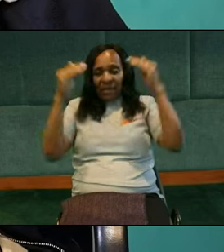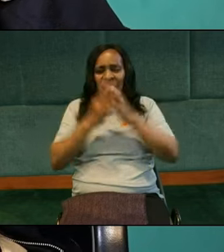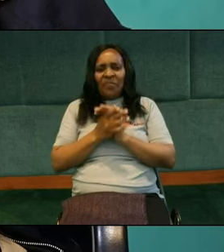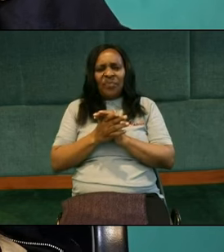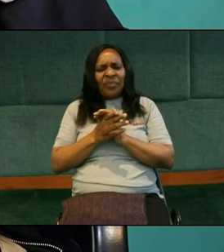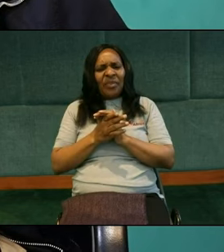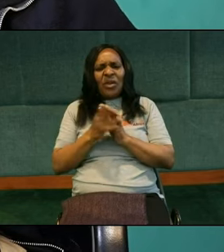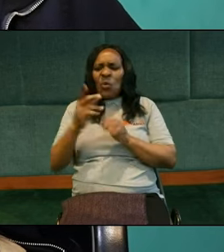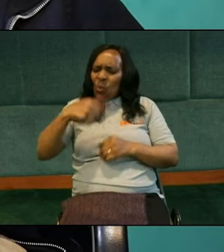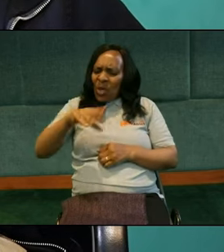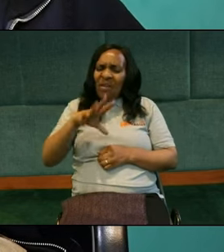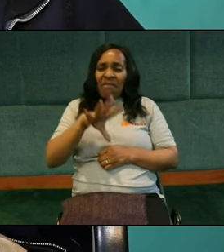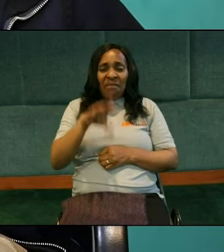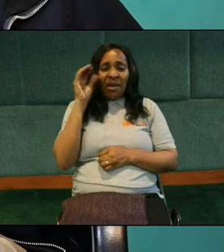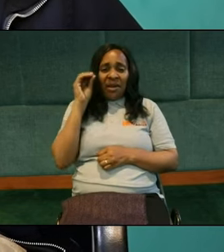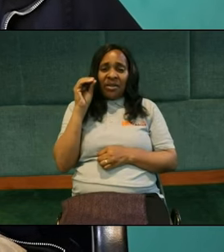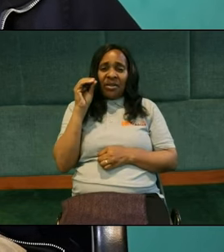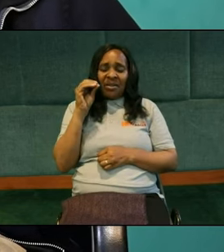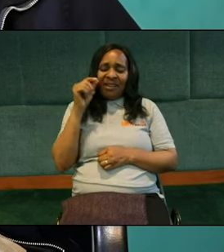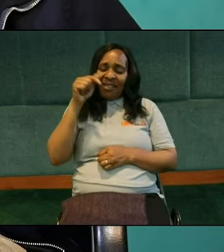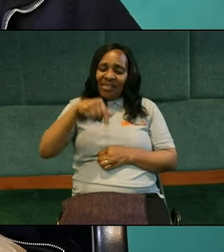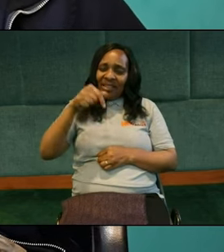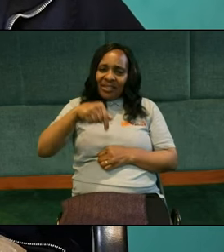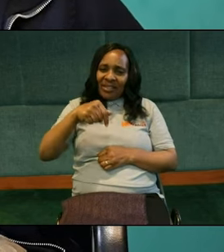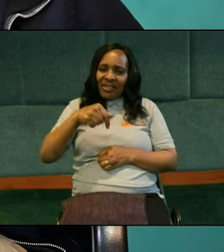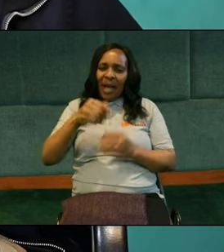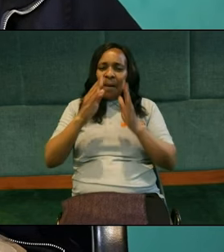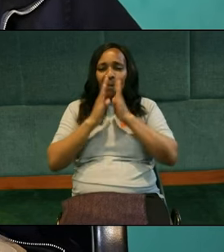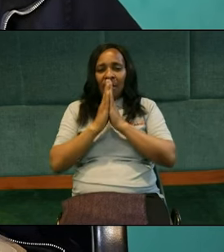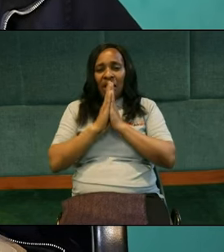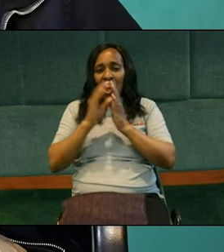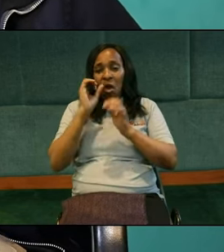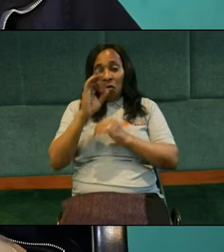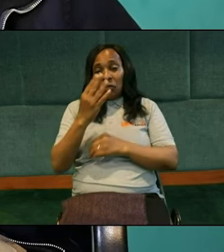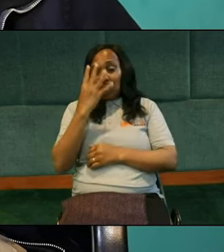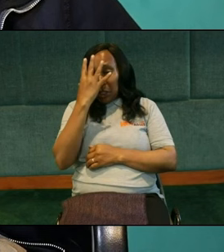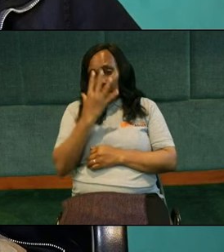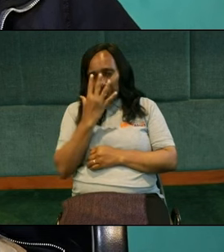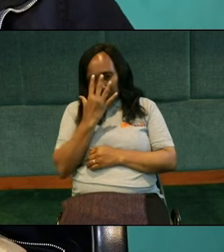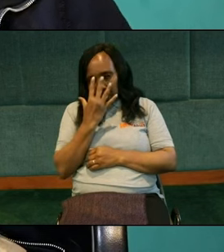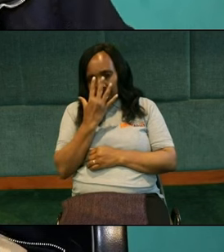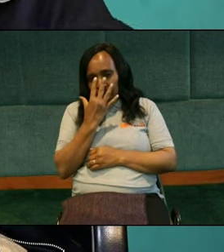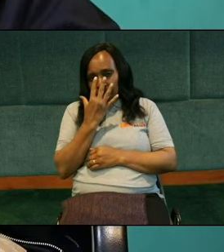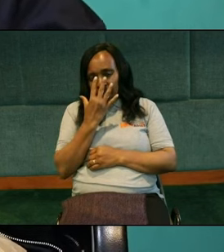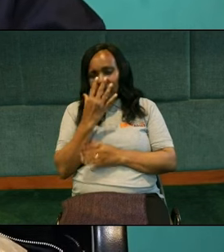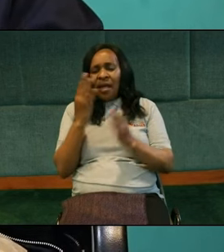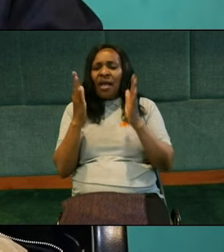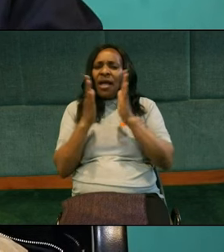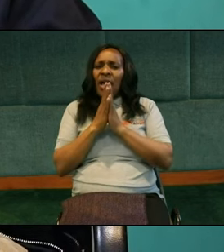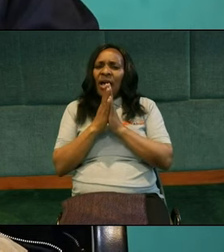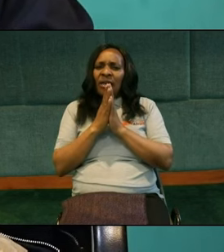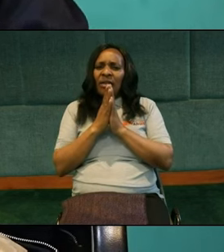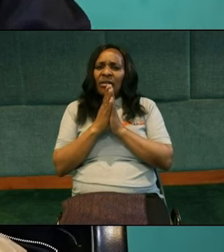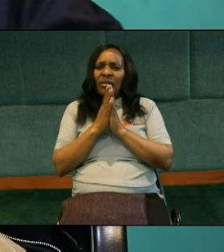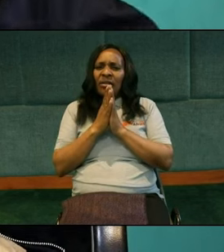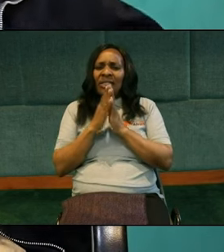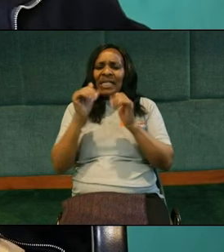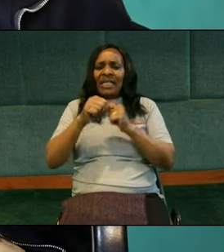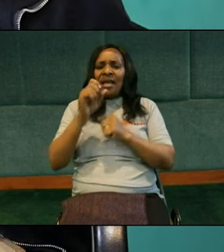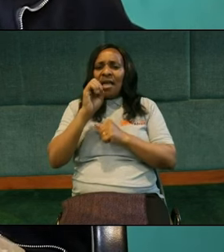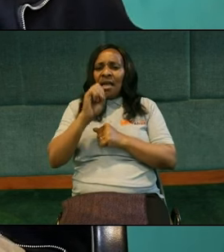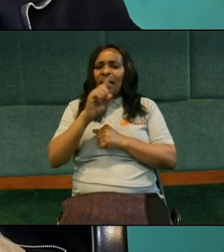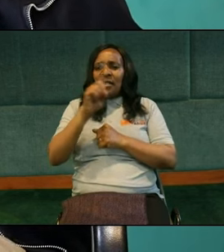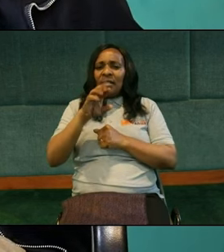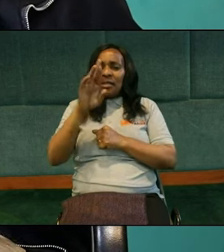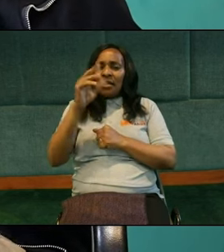We find that this is a prayer of shame. And this is in Ezra. When